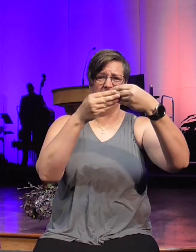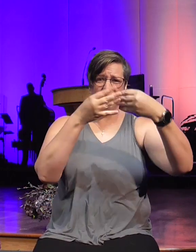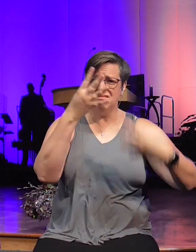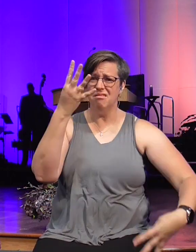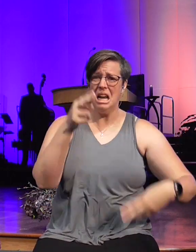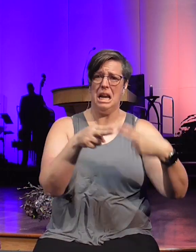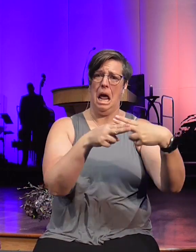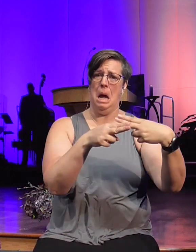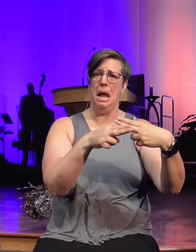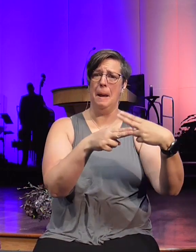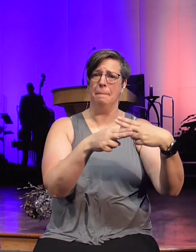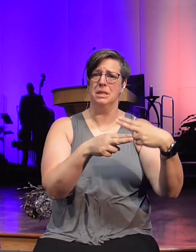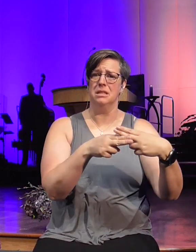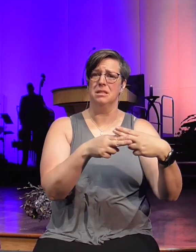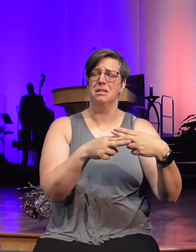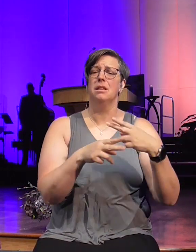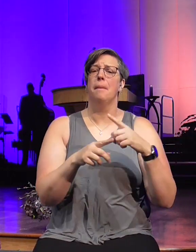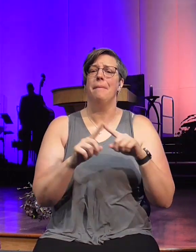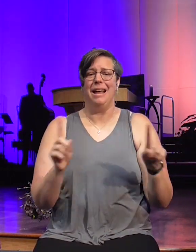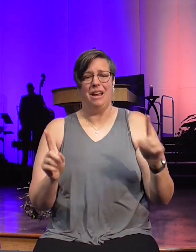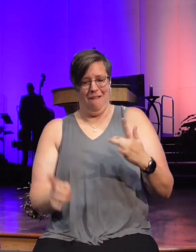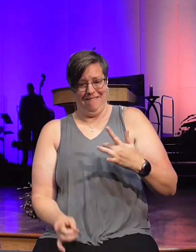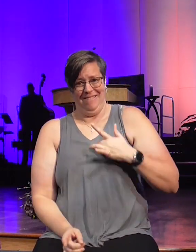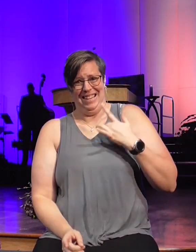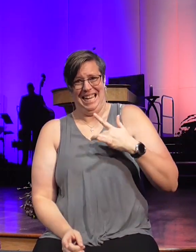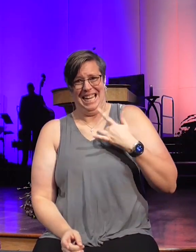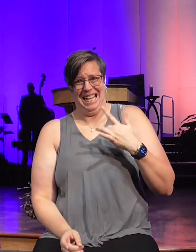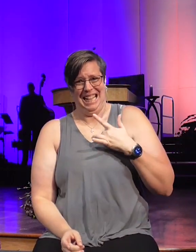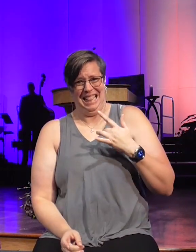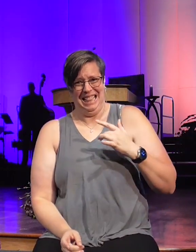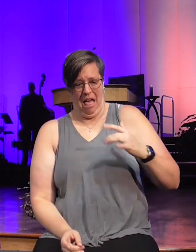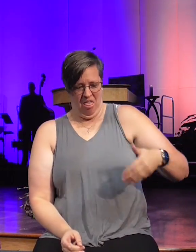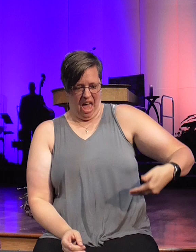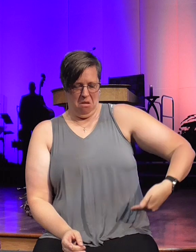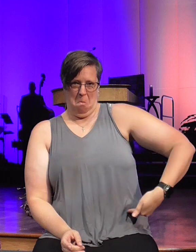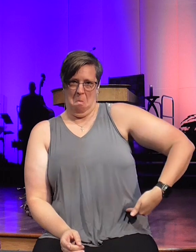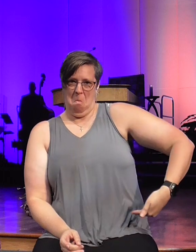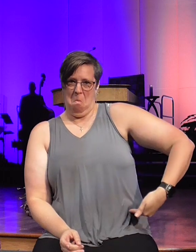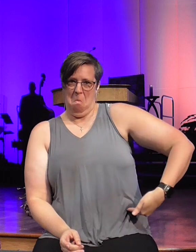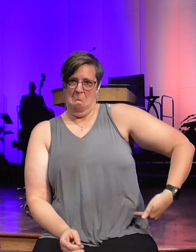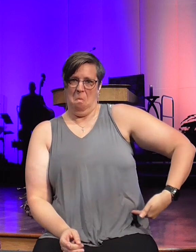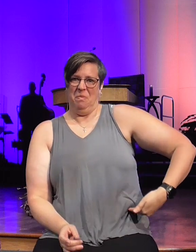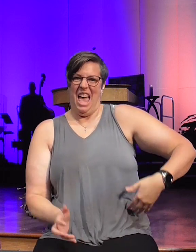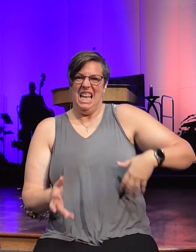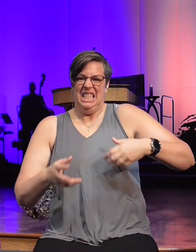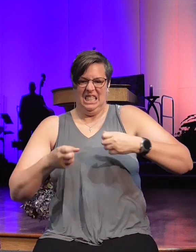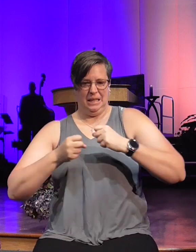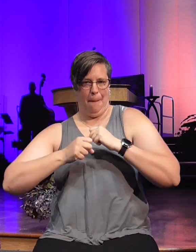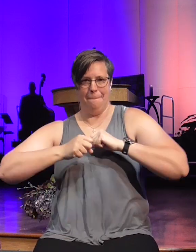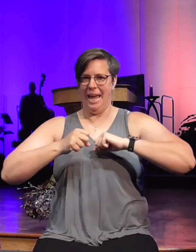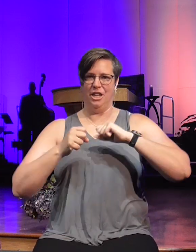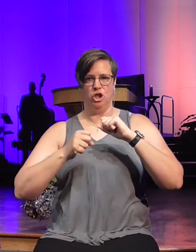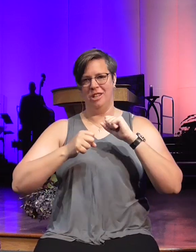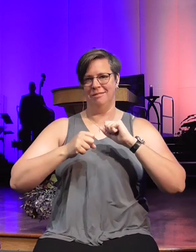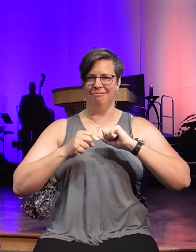it? But to feel it, to sense that inner spaciousness, that